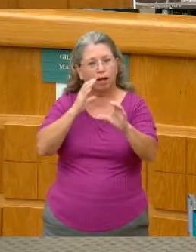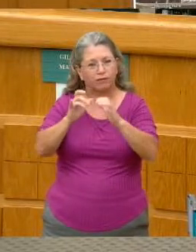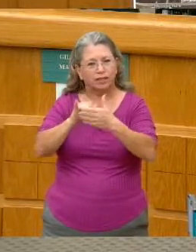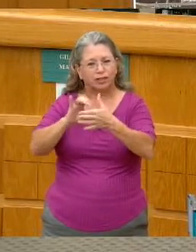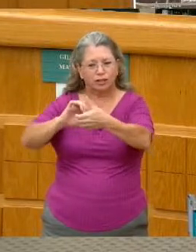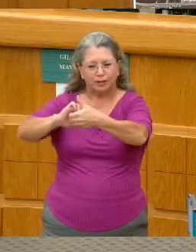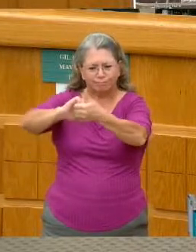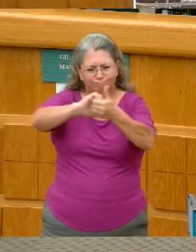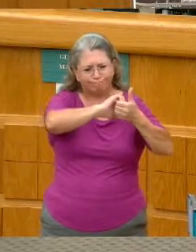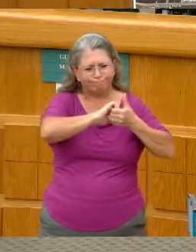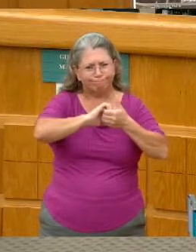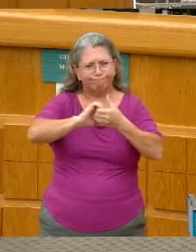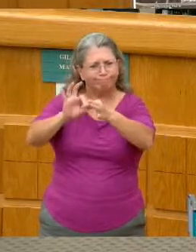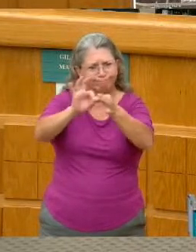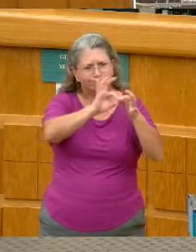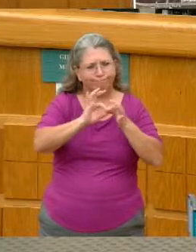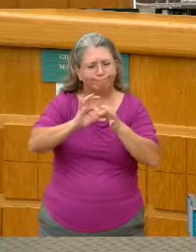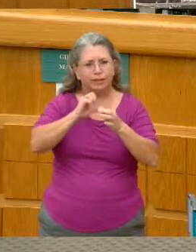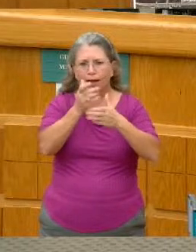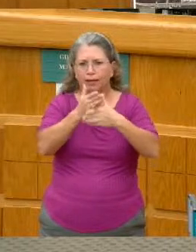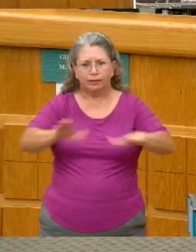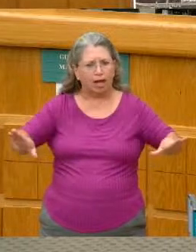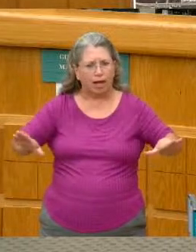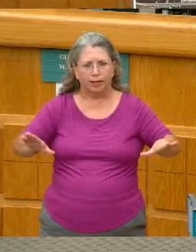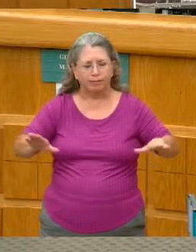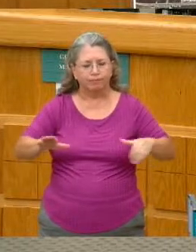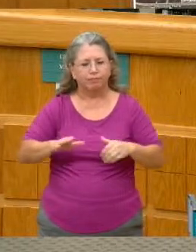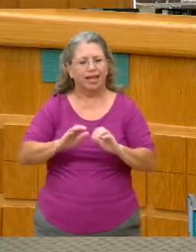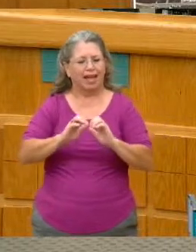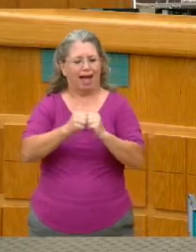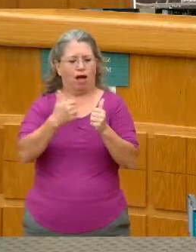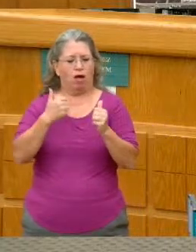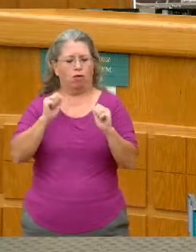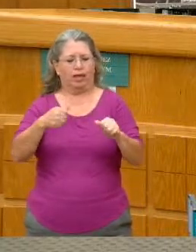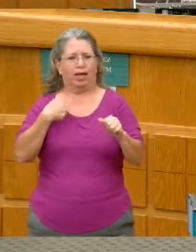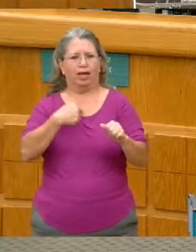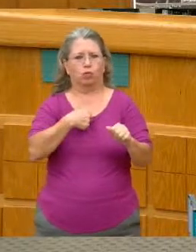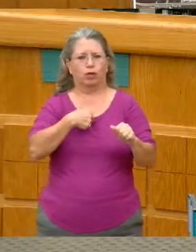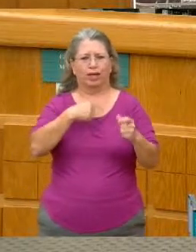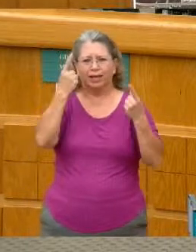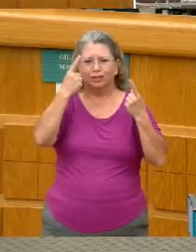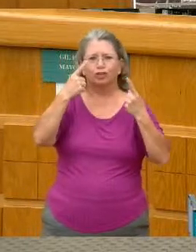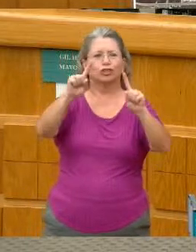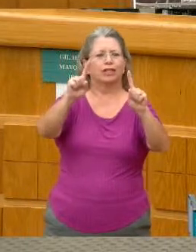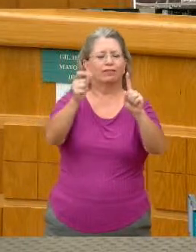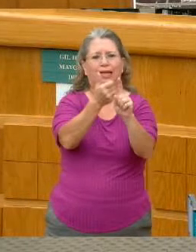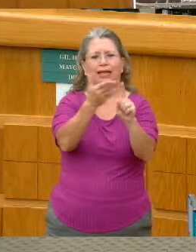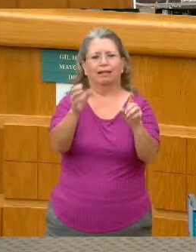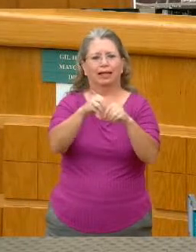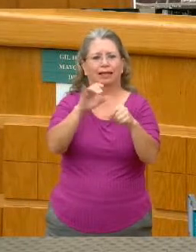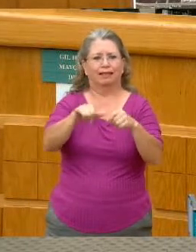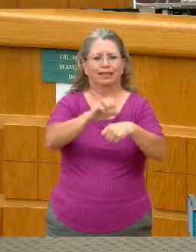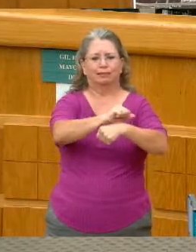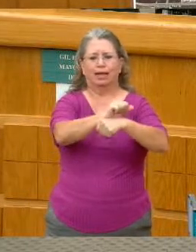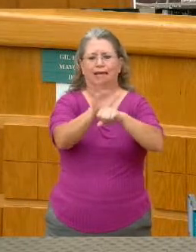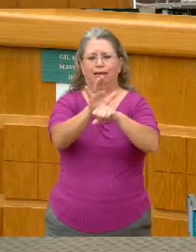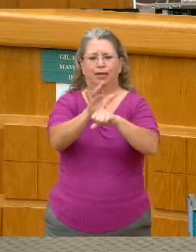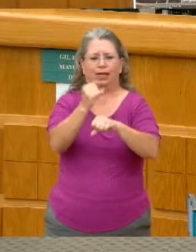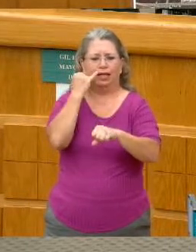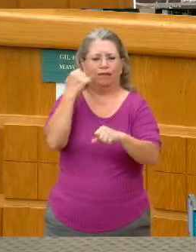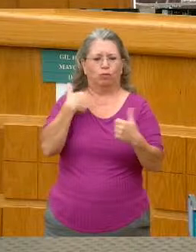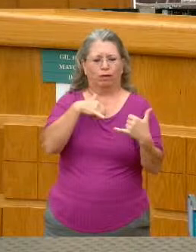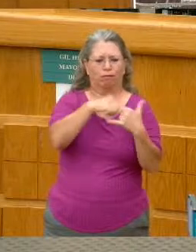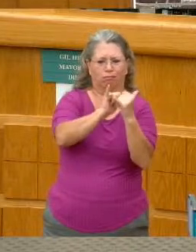to achieve anything in this pandemic if we're constantly battling one another? How are we going